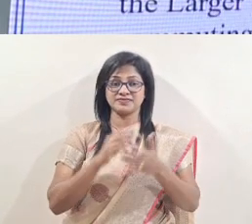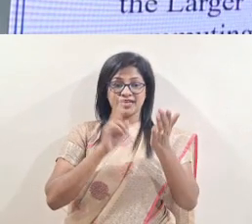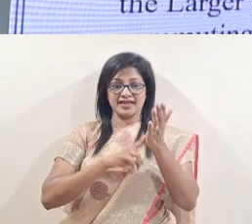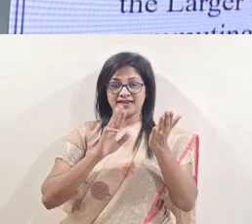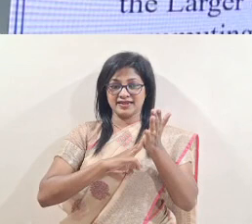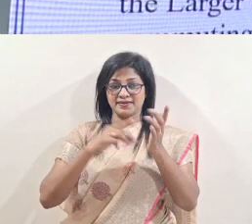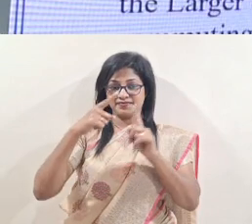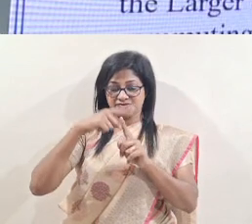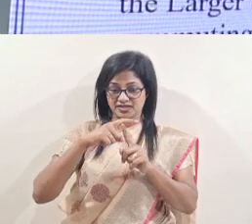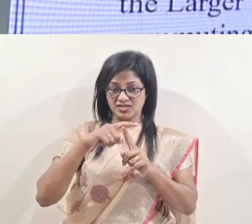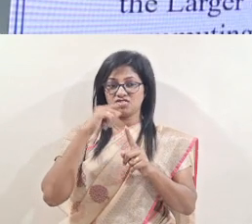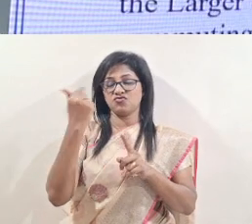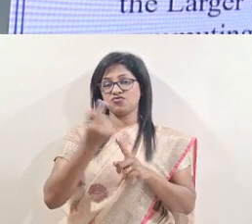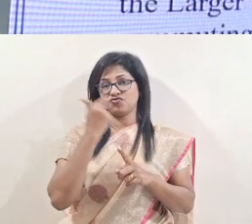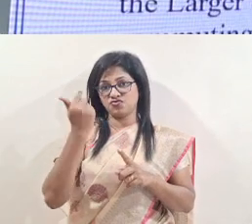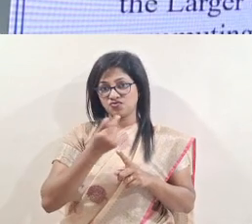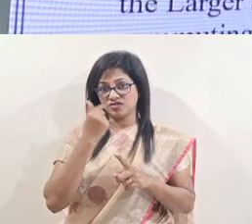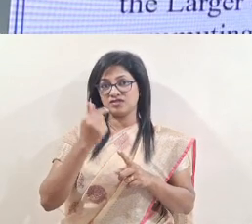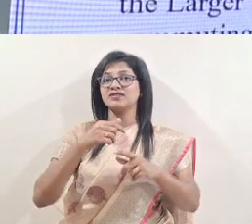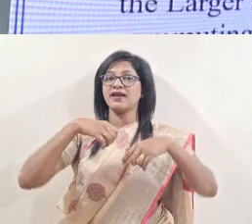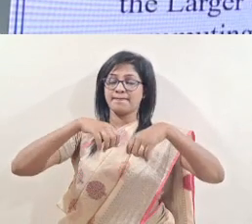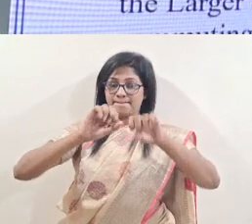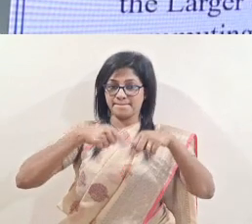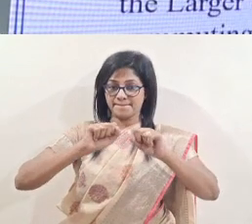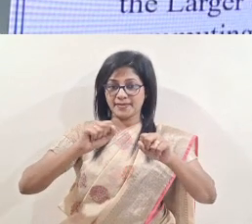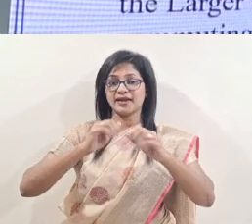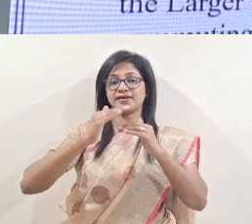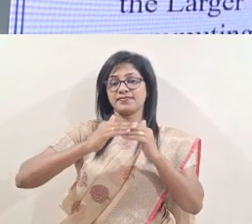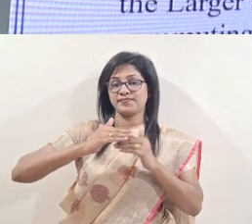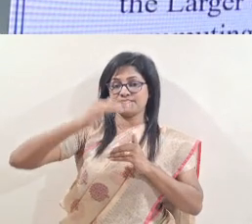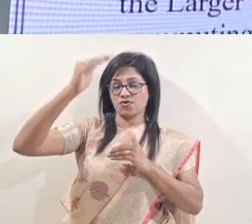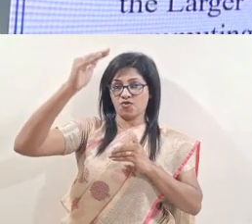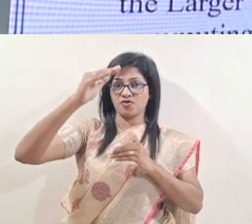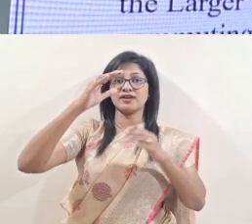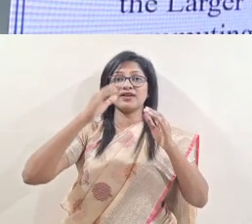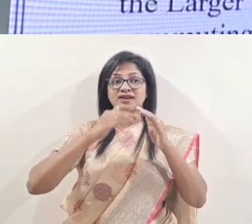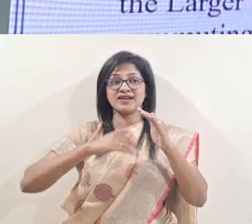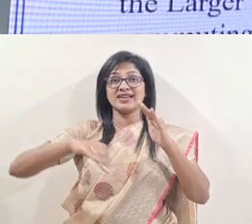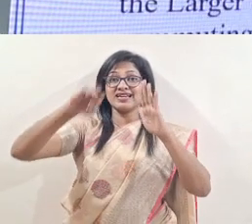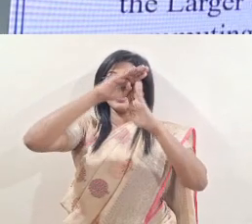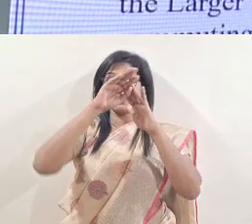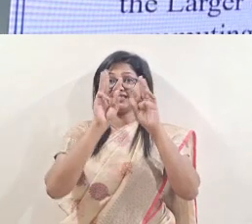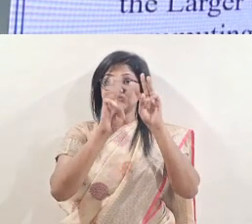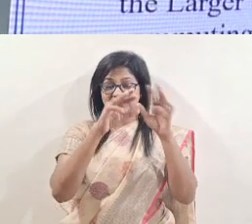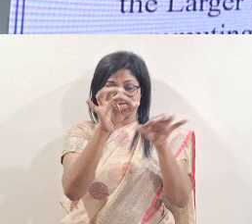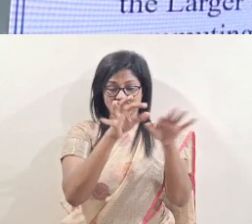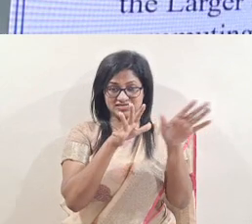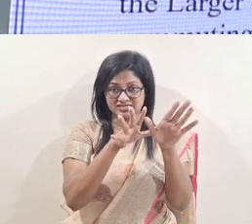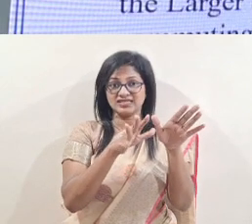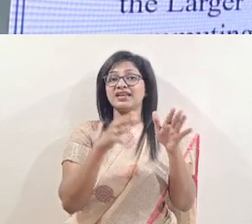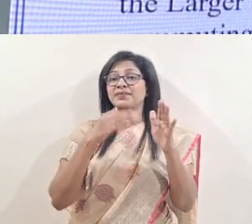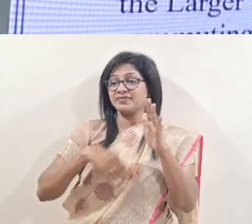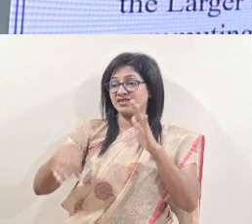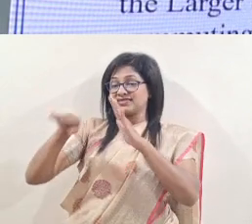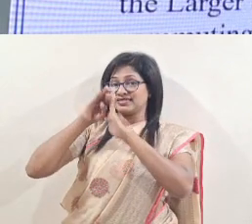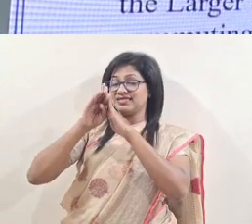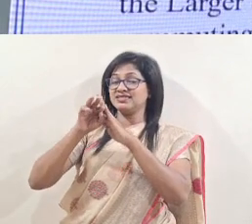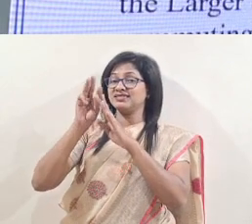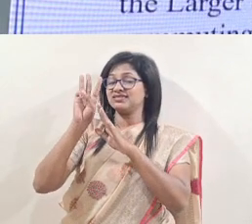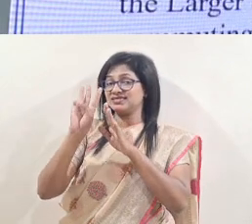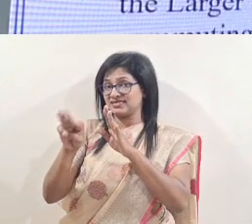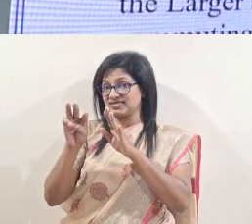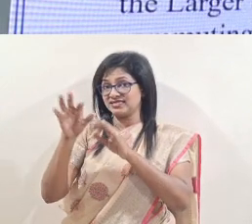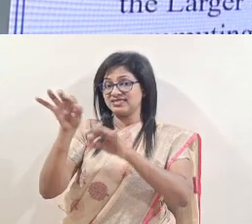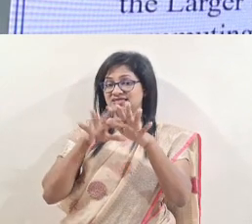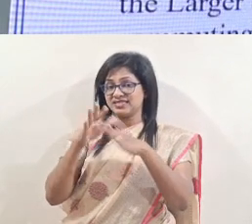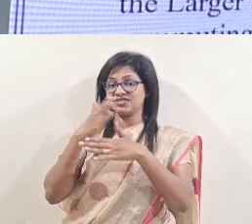and motorized two-wheelers increased for class 3 cities, but for class 1 city, the share of NMT decreased